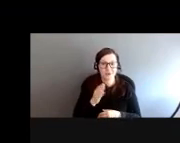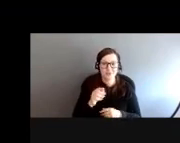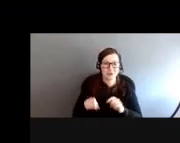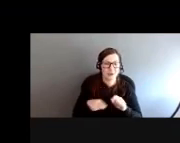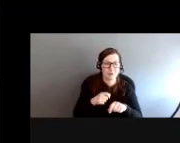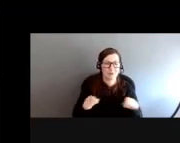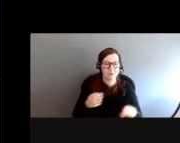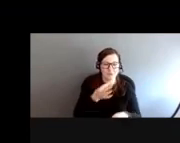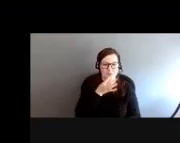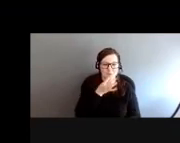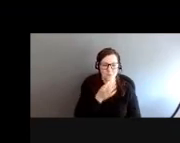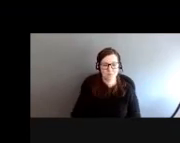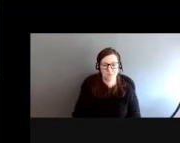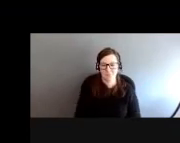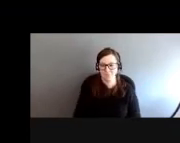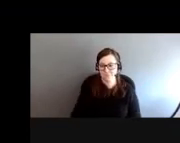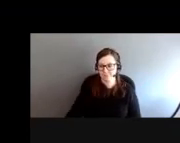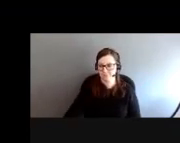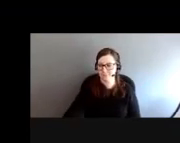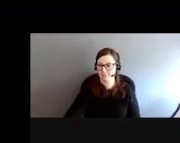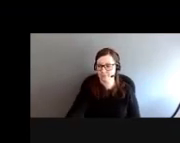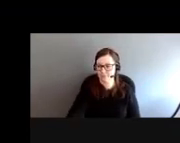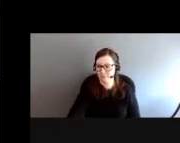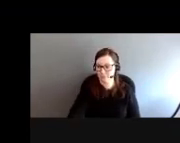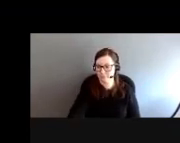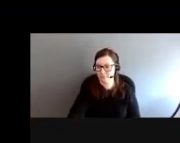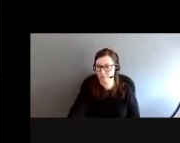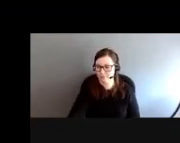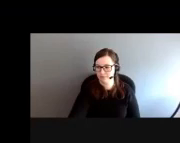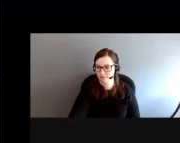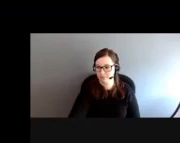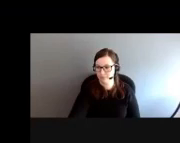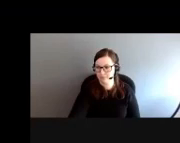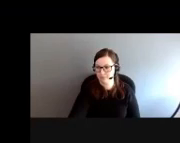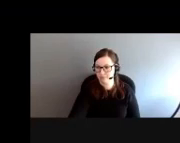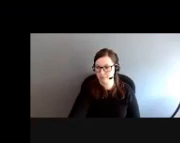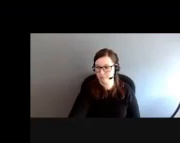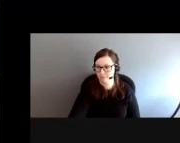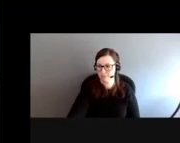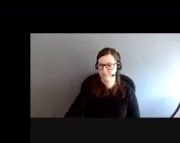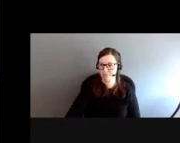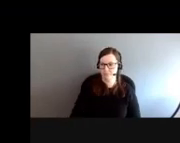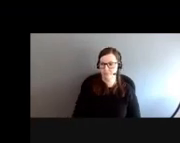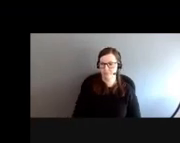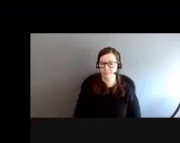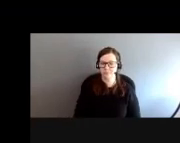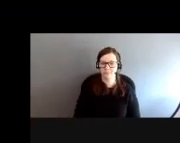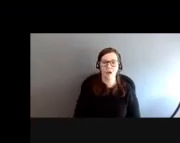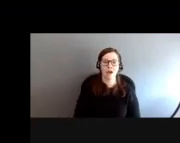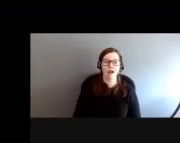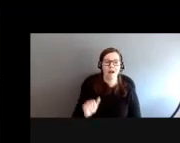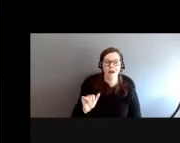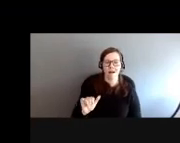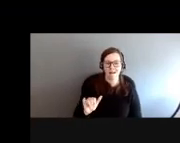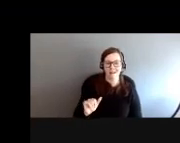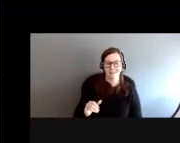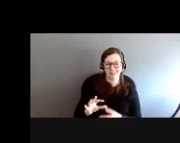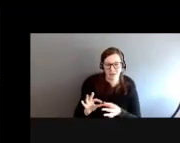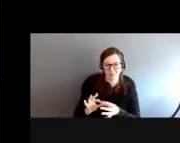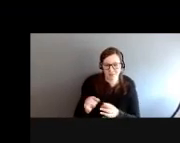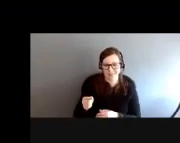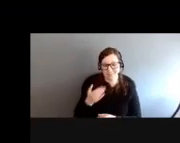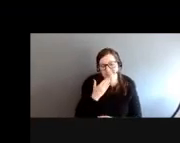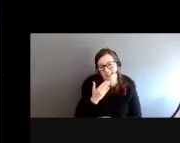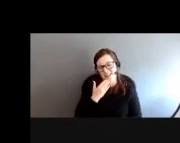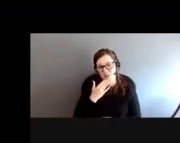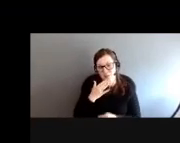All right. I'm just reading some of your comments as well. So Anita from LAMP, thank you so much for sticking around to the end. You should